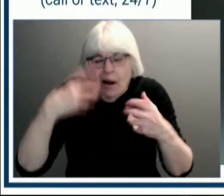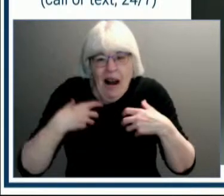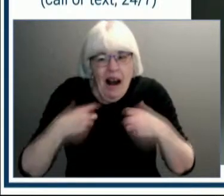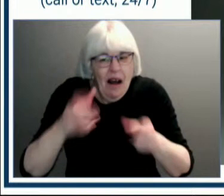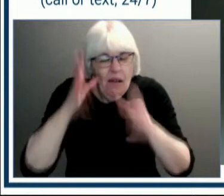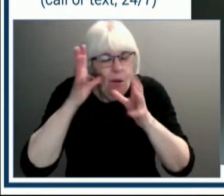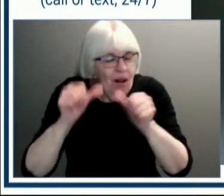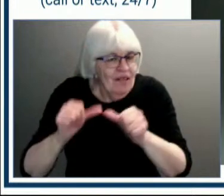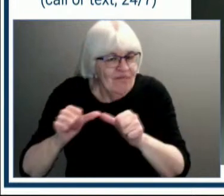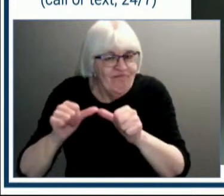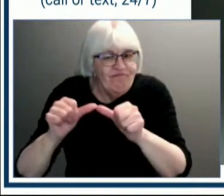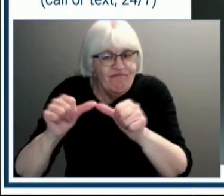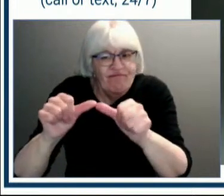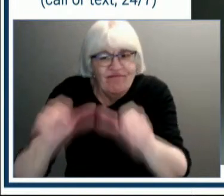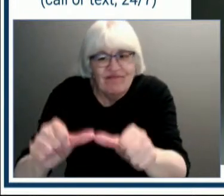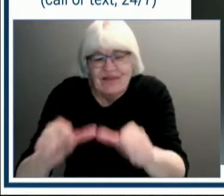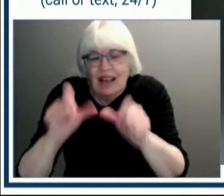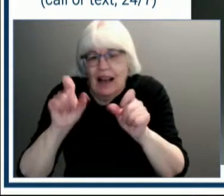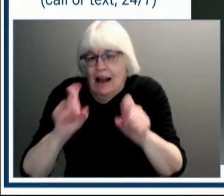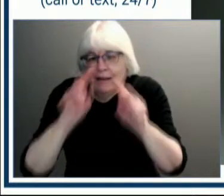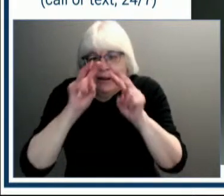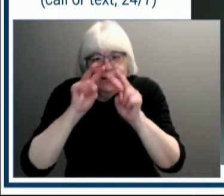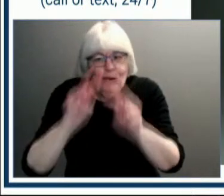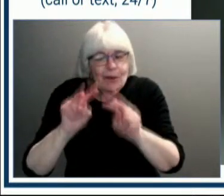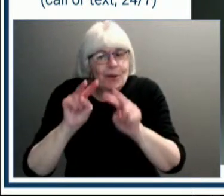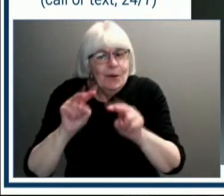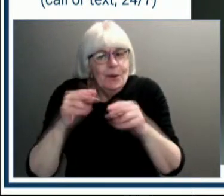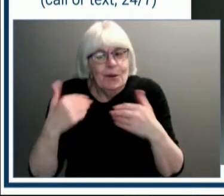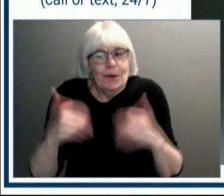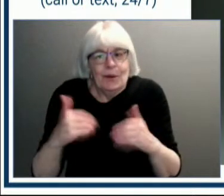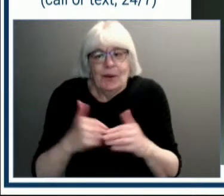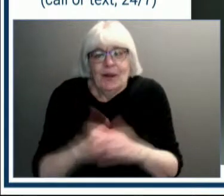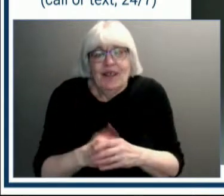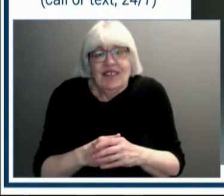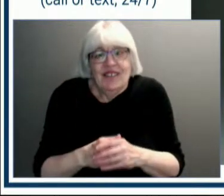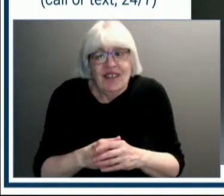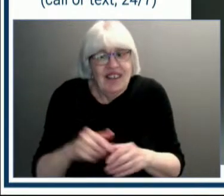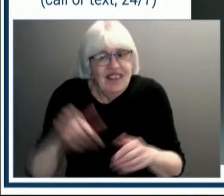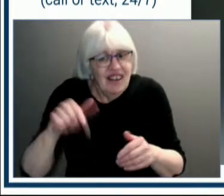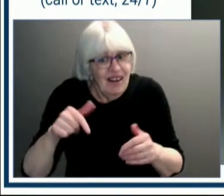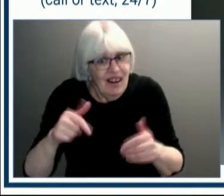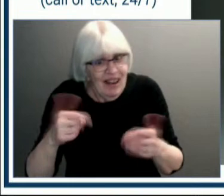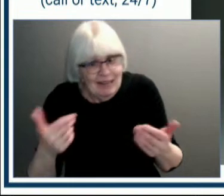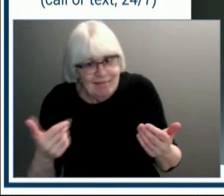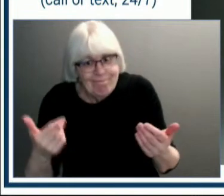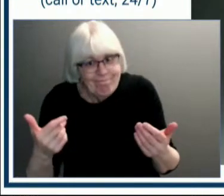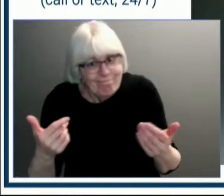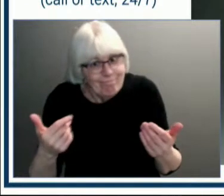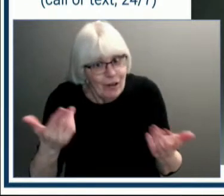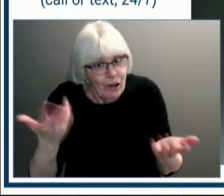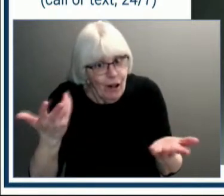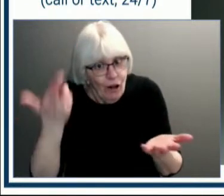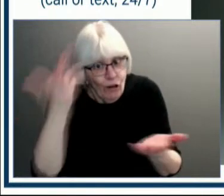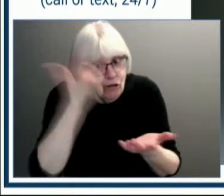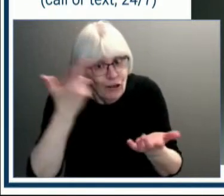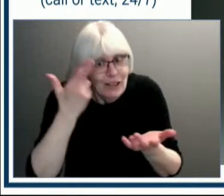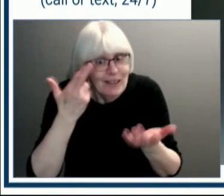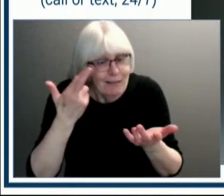to. And it's driving some of the decisions around why ultimately we need to have children in school.